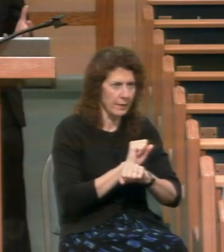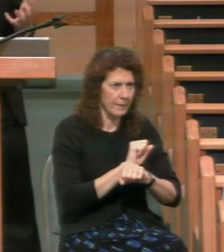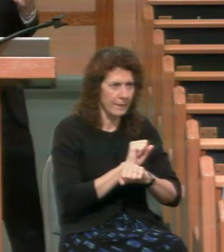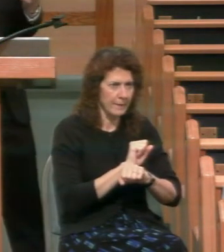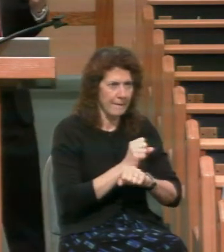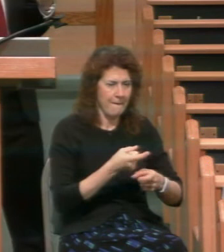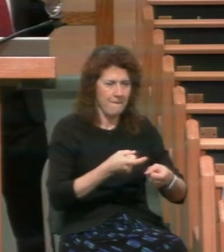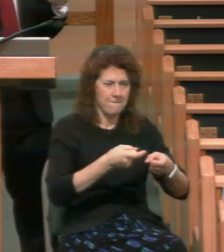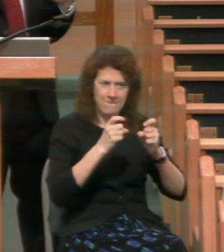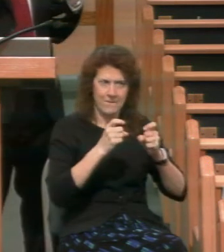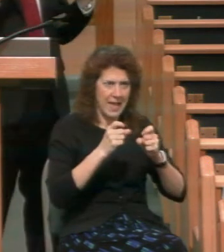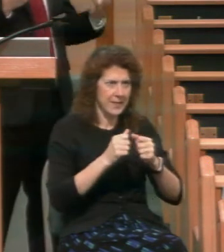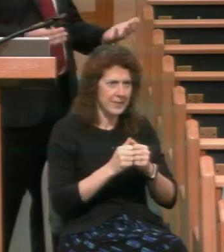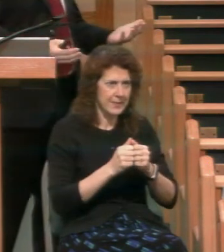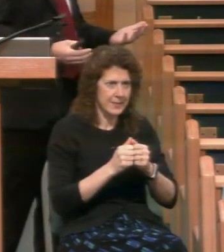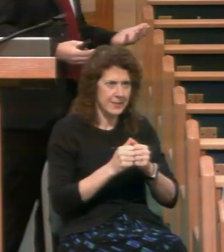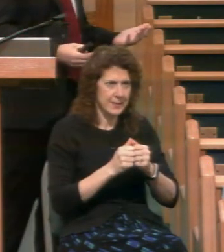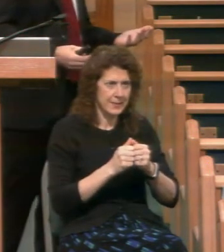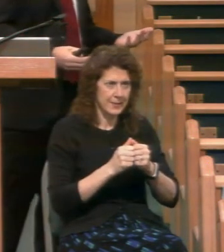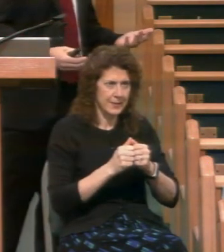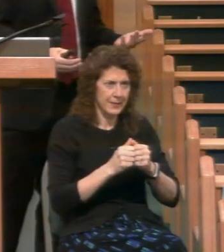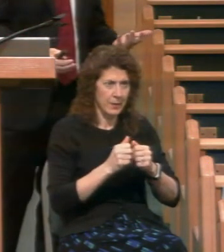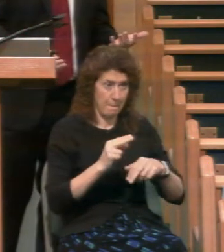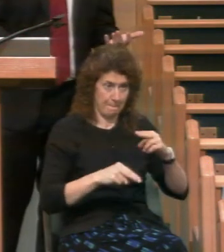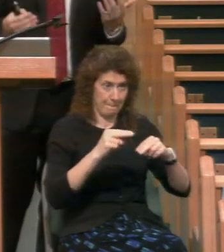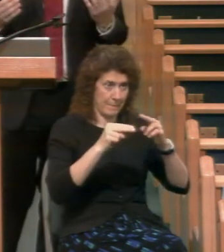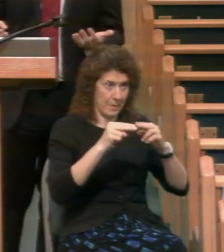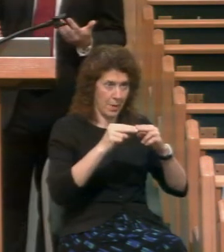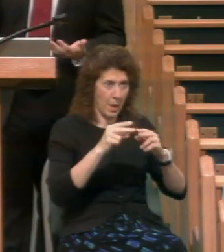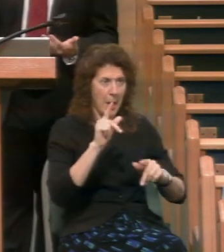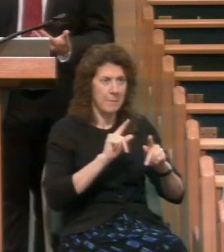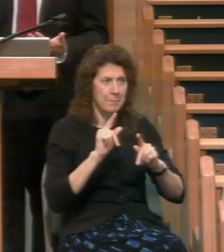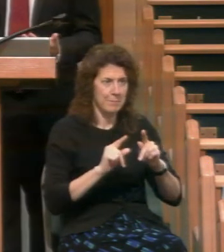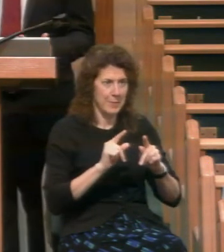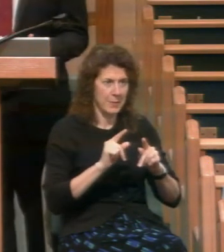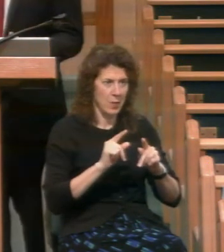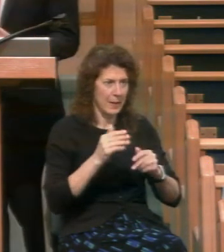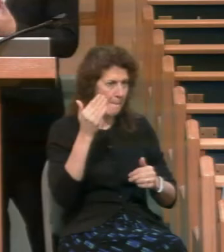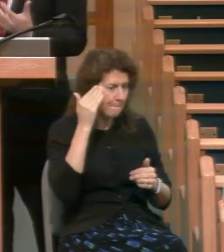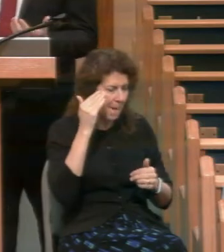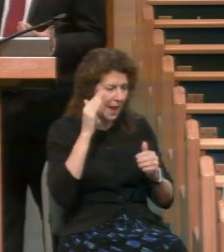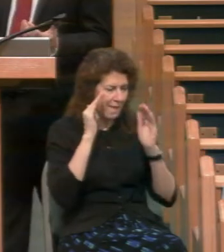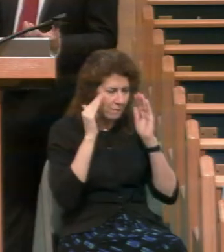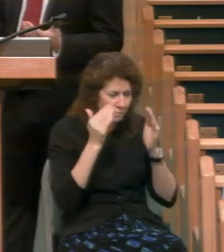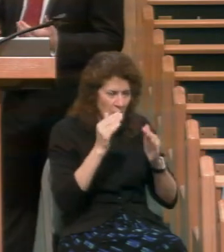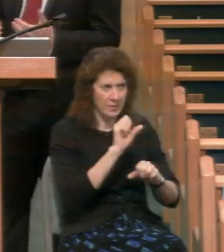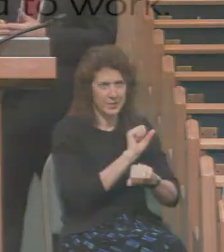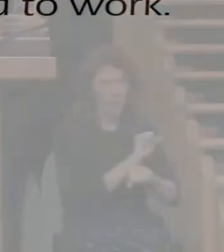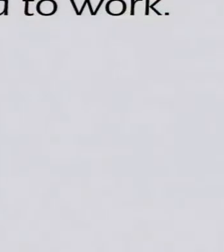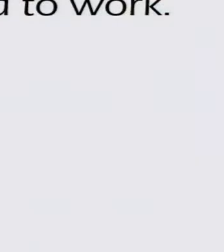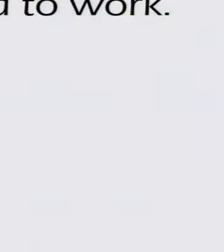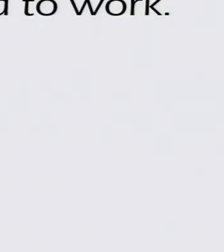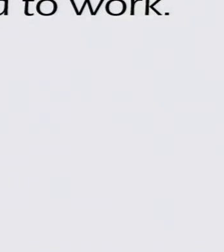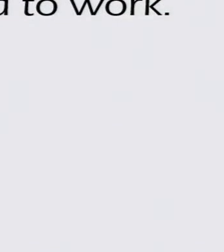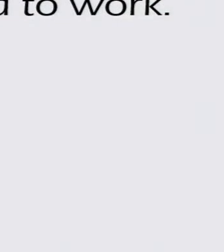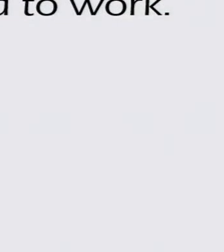rate? Because why? The people had a mind to work. And that's true for no